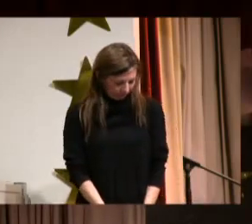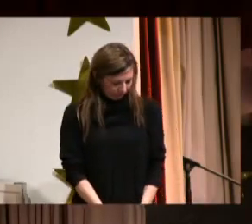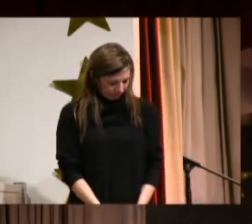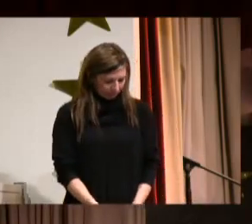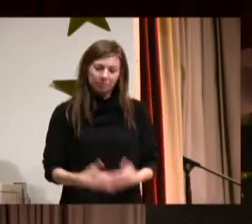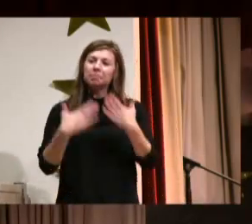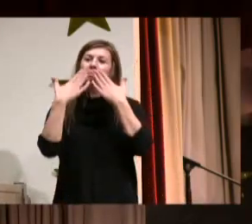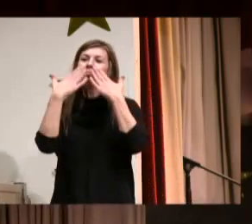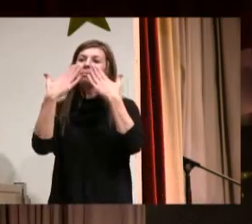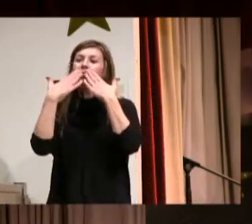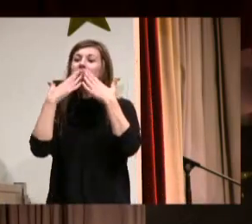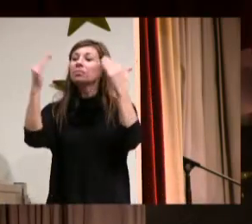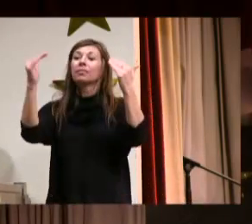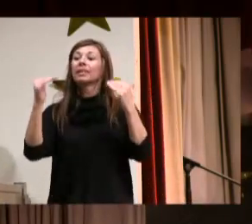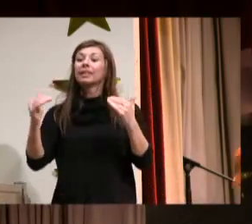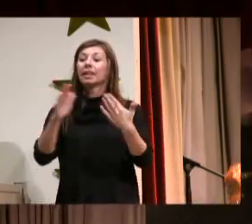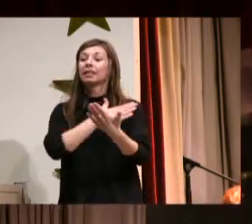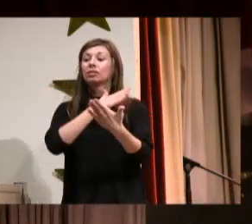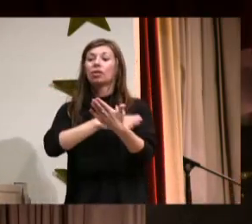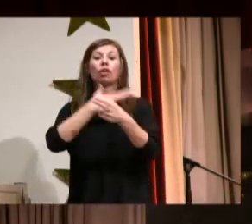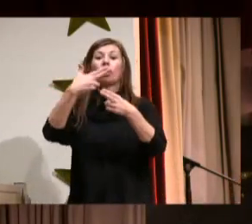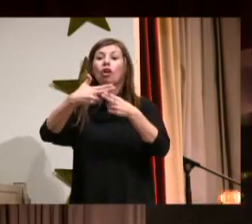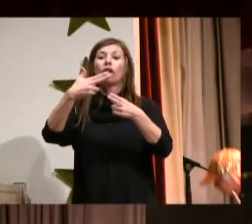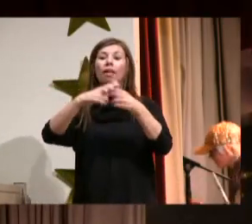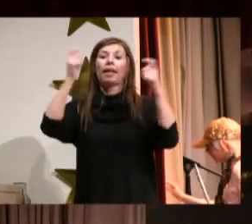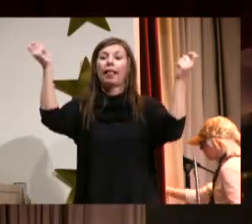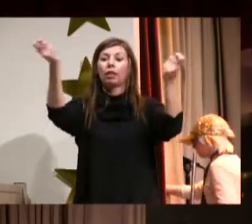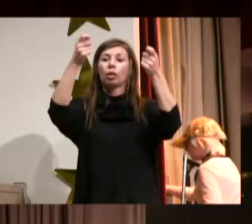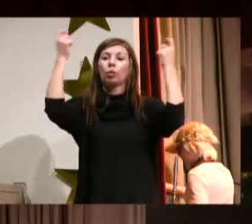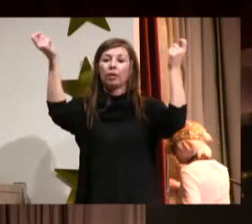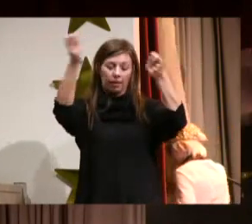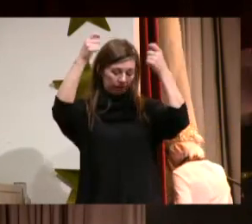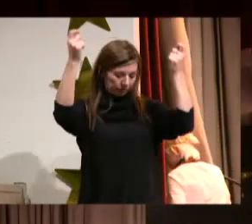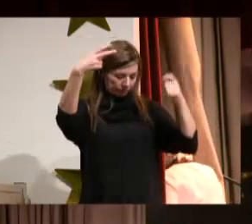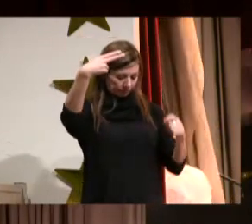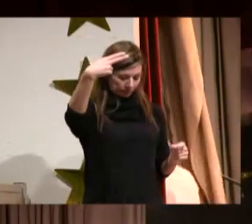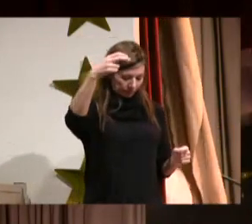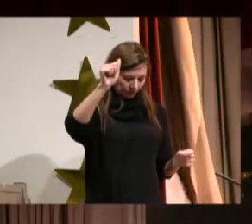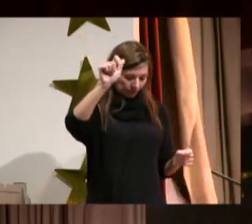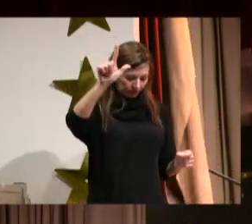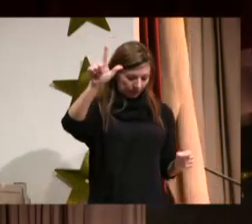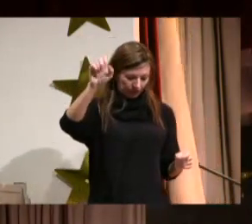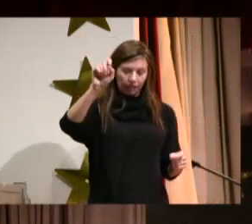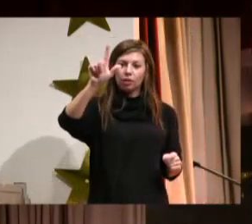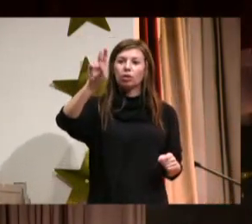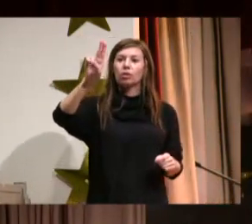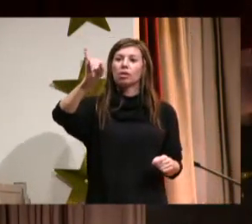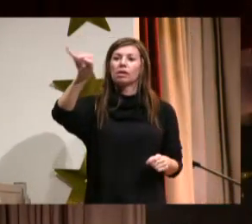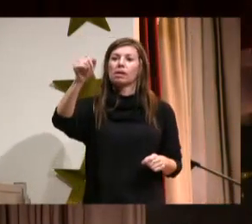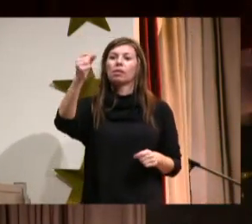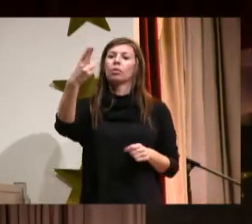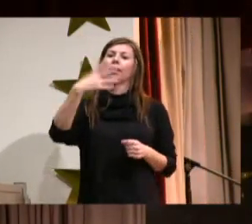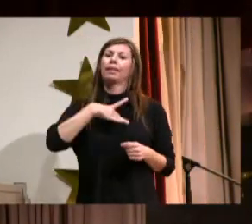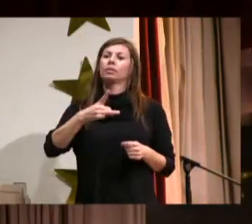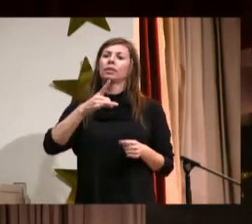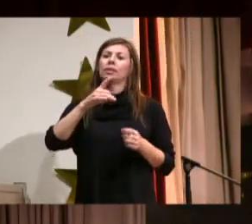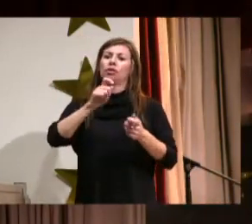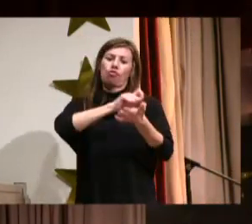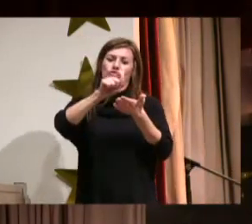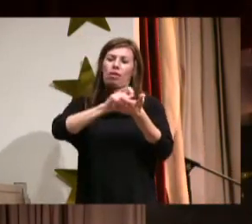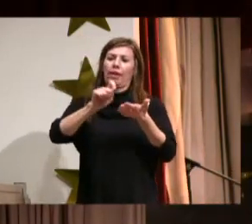Thank you. Our next song is Alleluia. We would like to dedicate the song to the composer Leonard